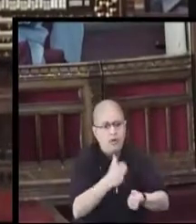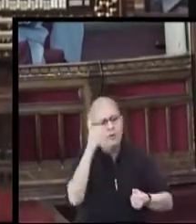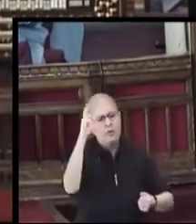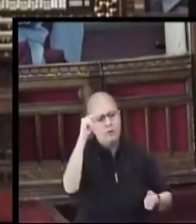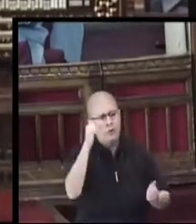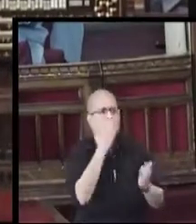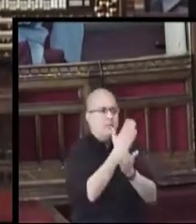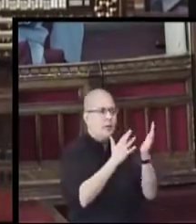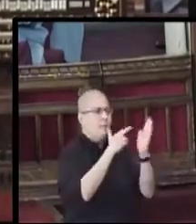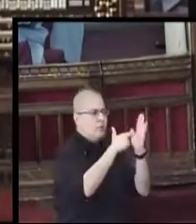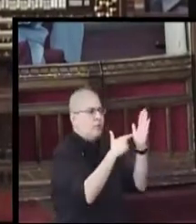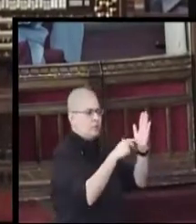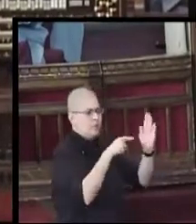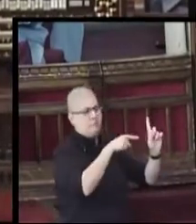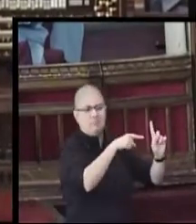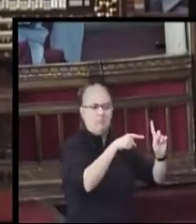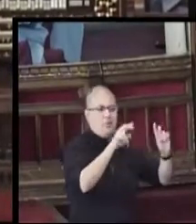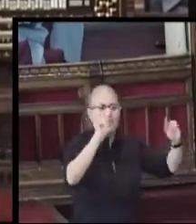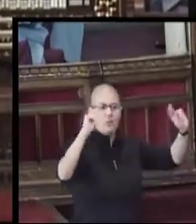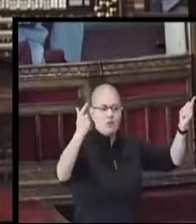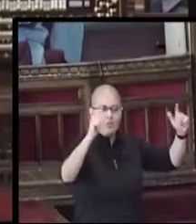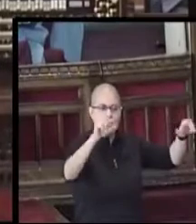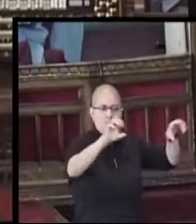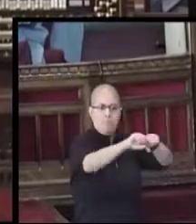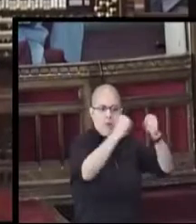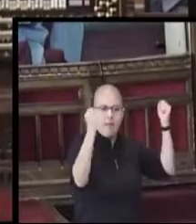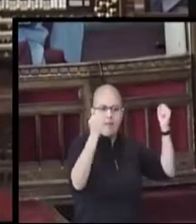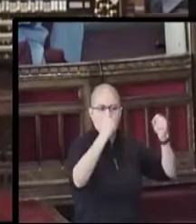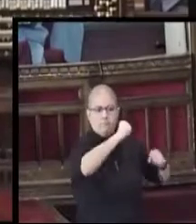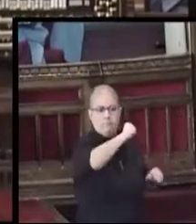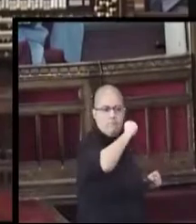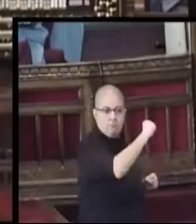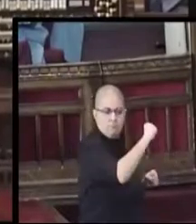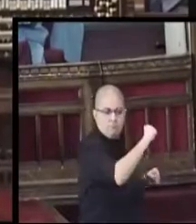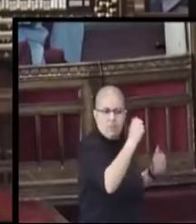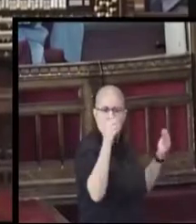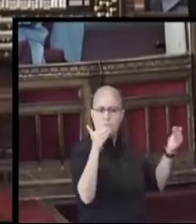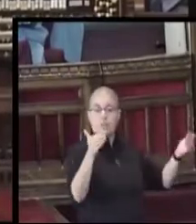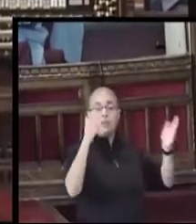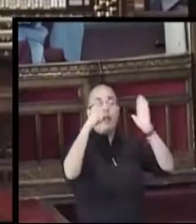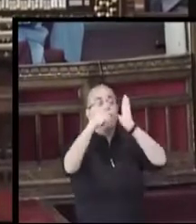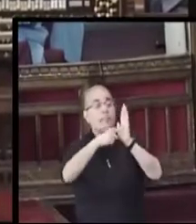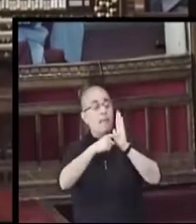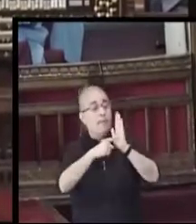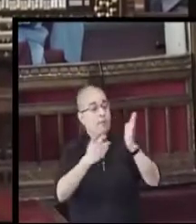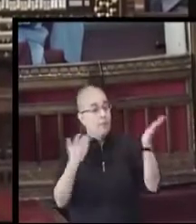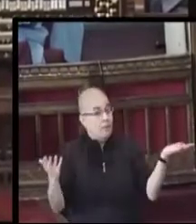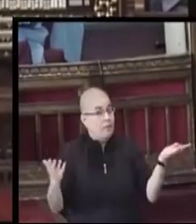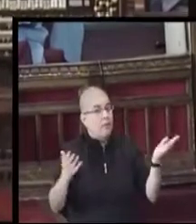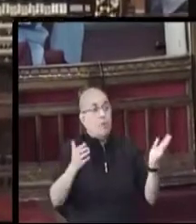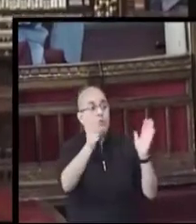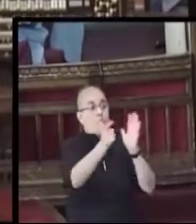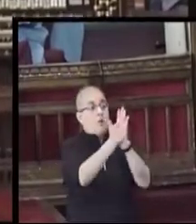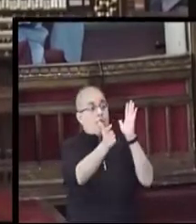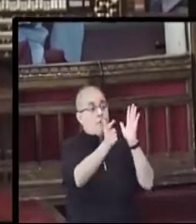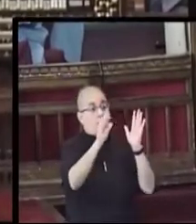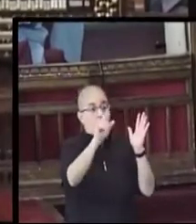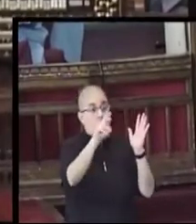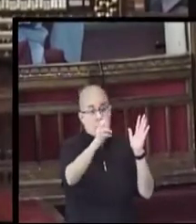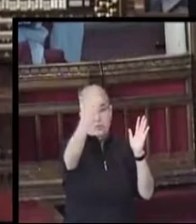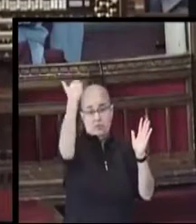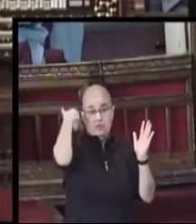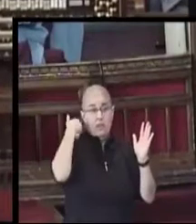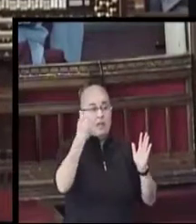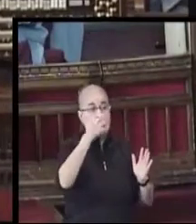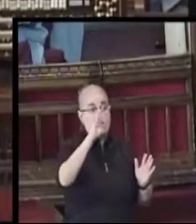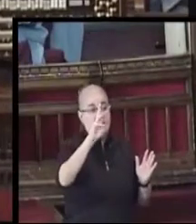meant to be broken. Some rules were meant to be resisted. For example, when the Criminal Code of Canada was changed in the